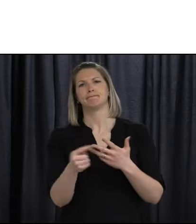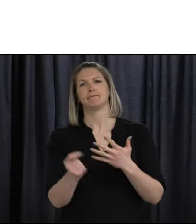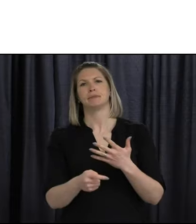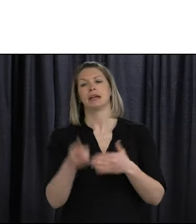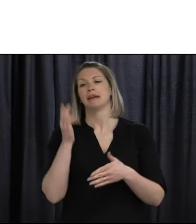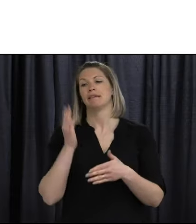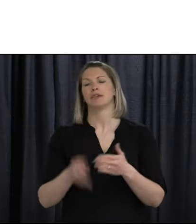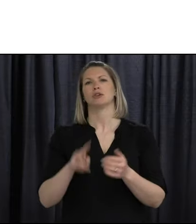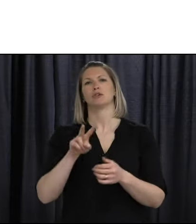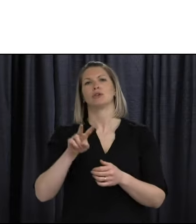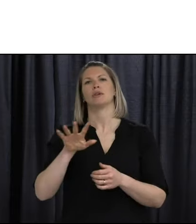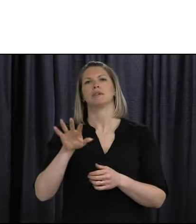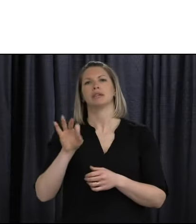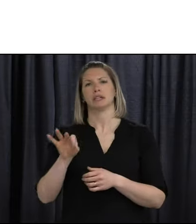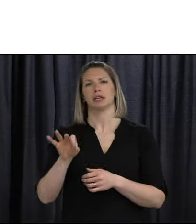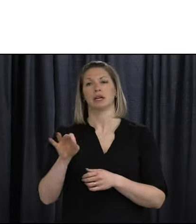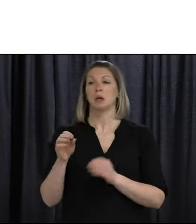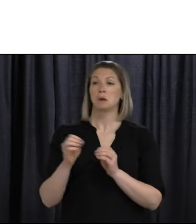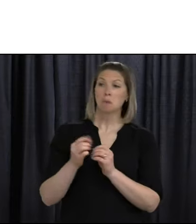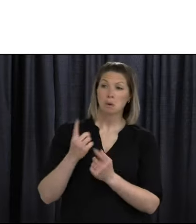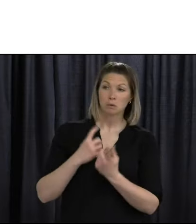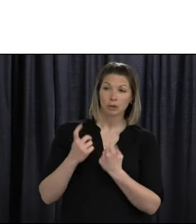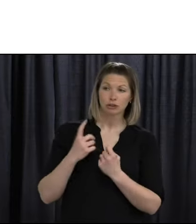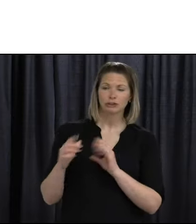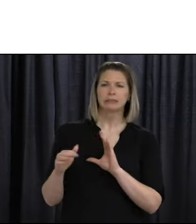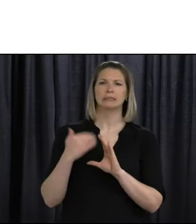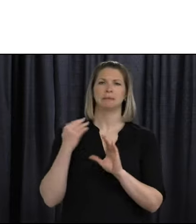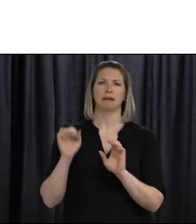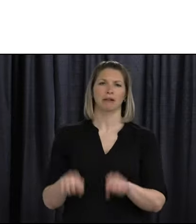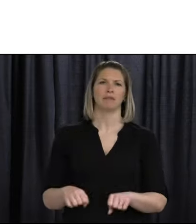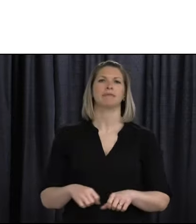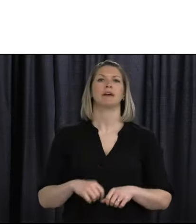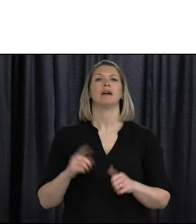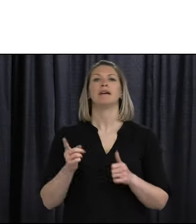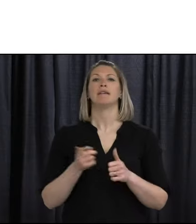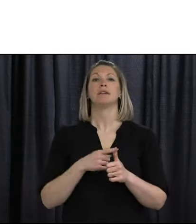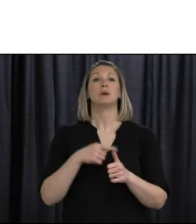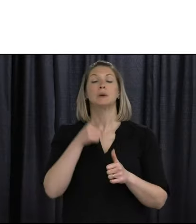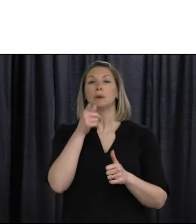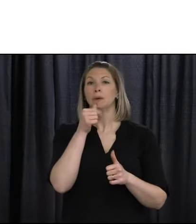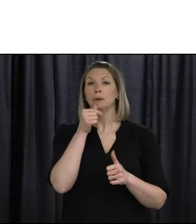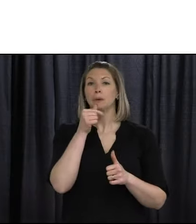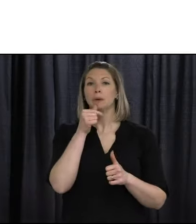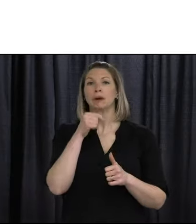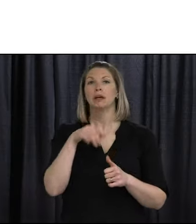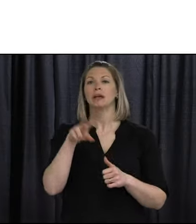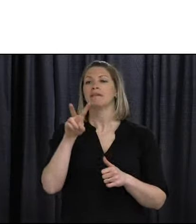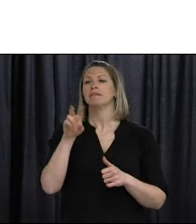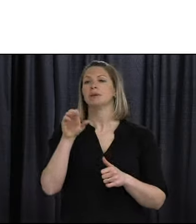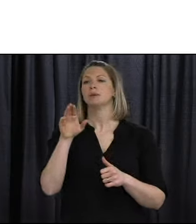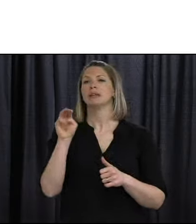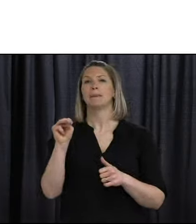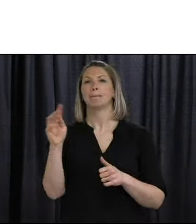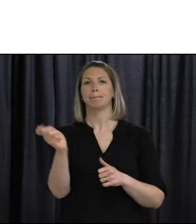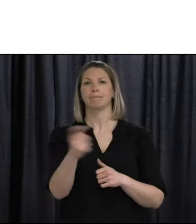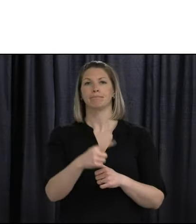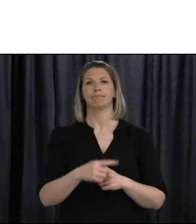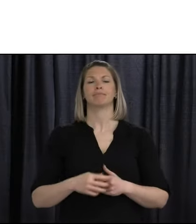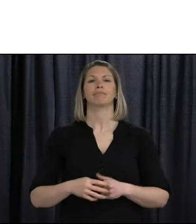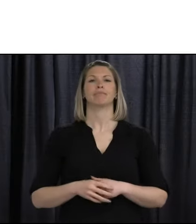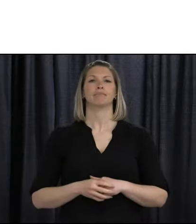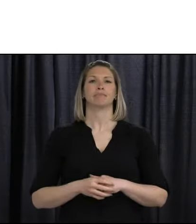2:59 p.m., and any further questions can be emailed. Our first questions today are from Ben Murphy of BOCM News. Please